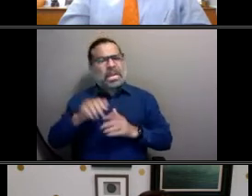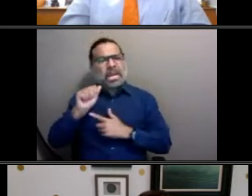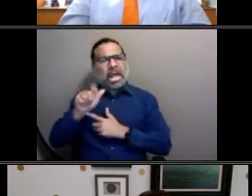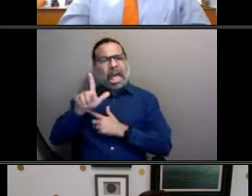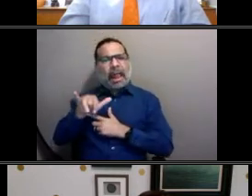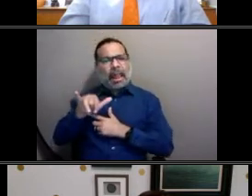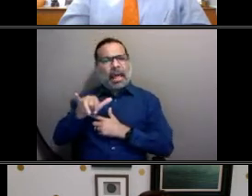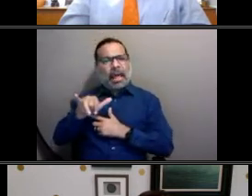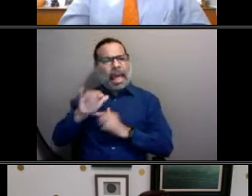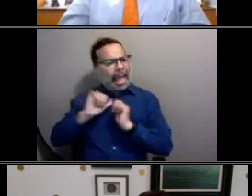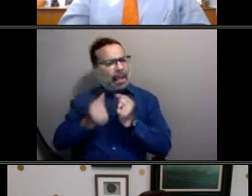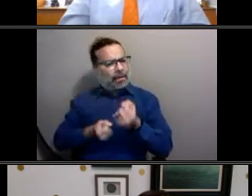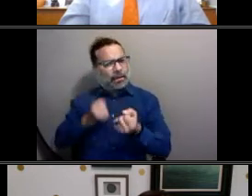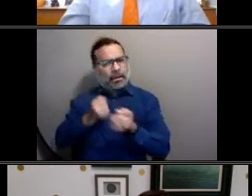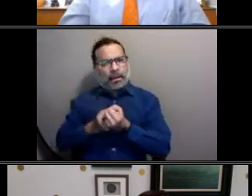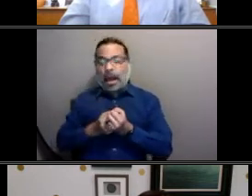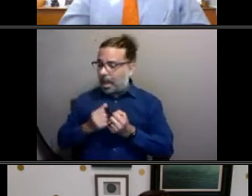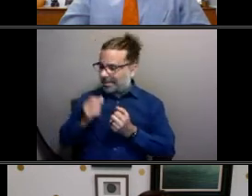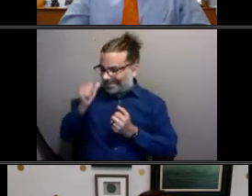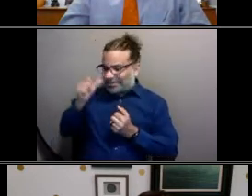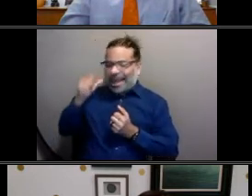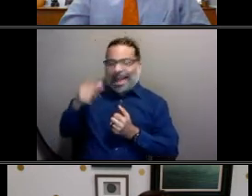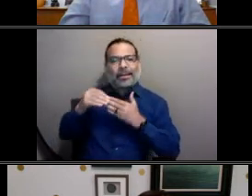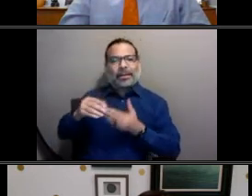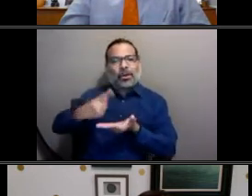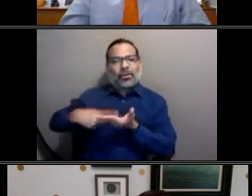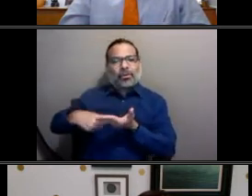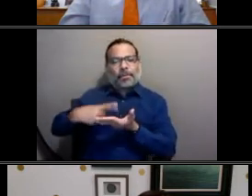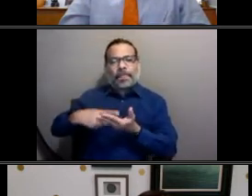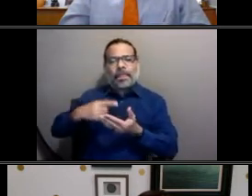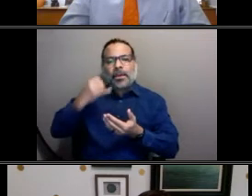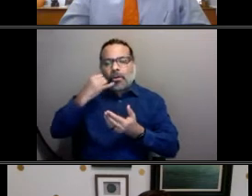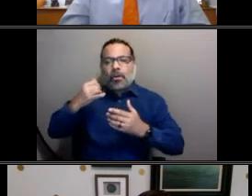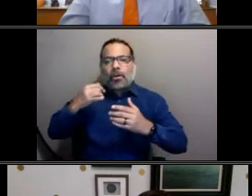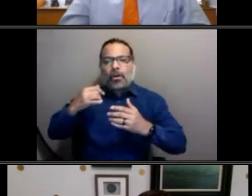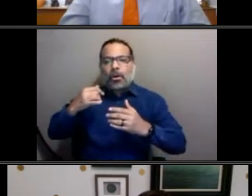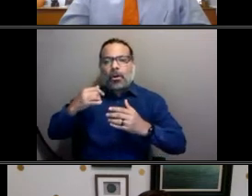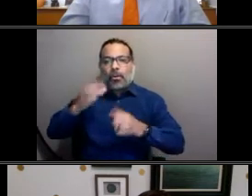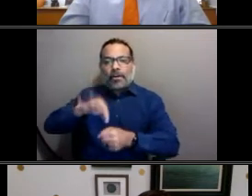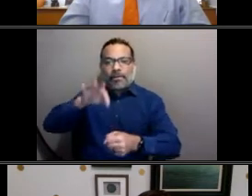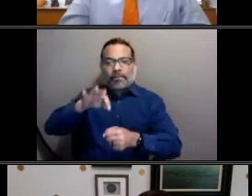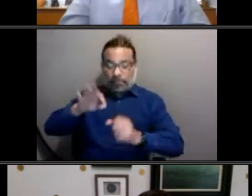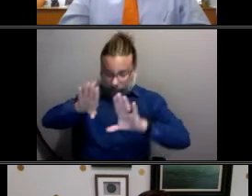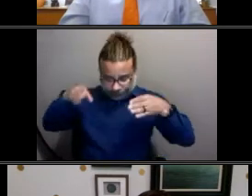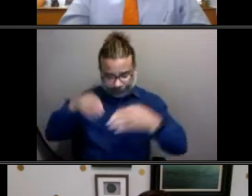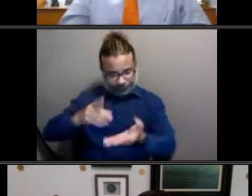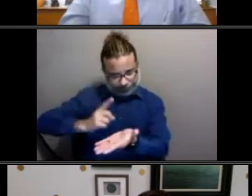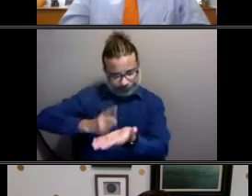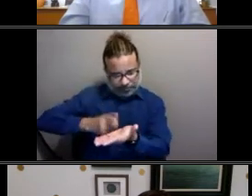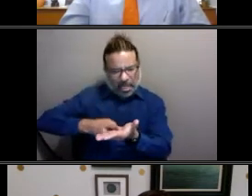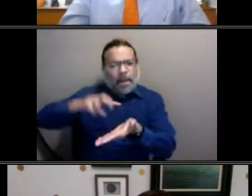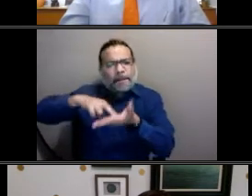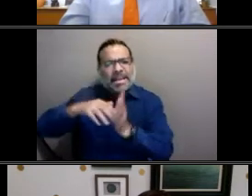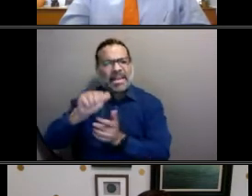actually literally had a people leader call yesterday, and we devoted the entire conversation to what it means to be an